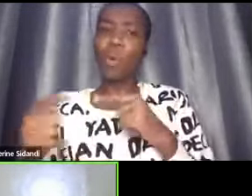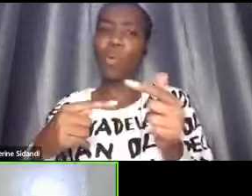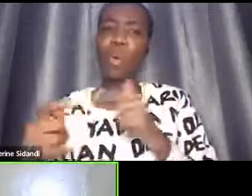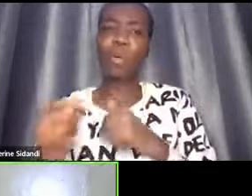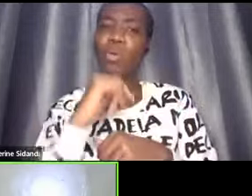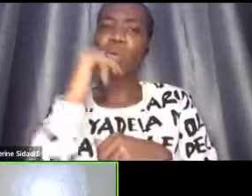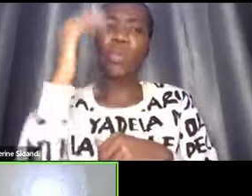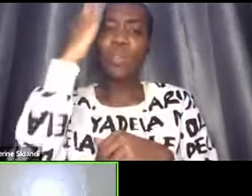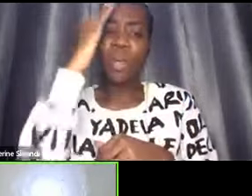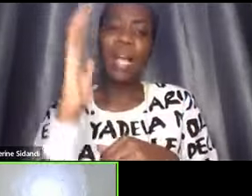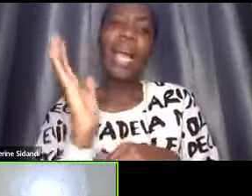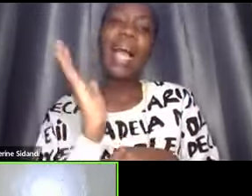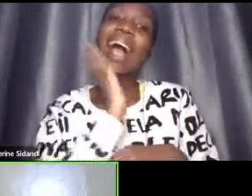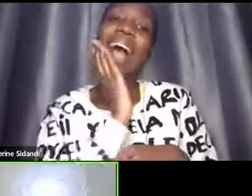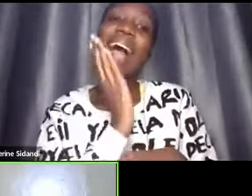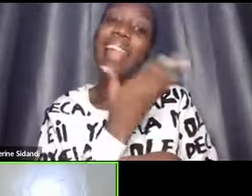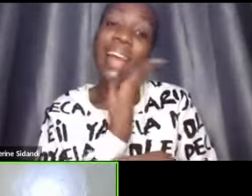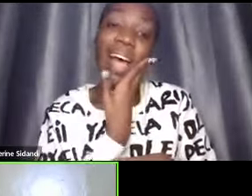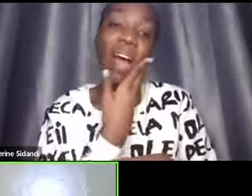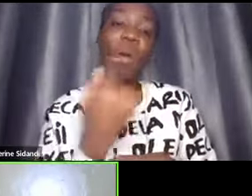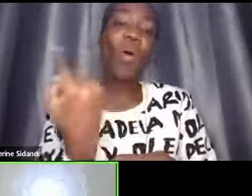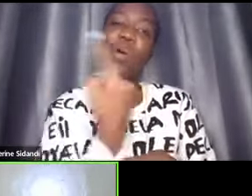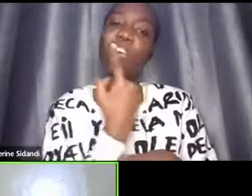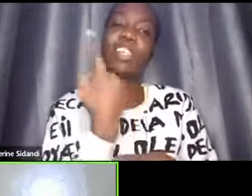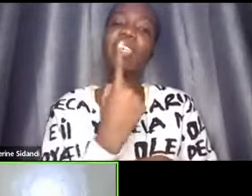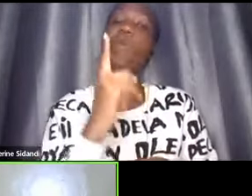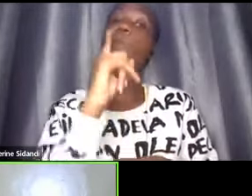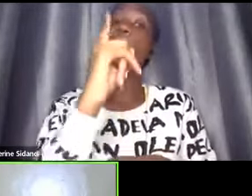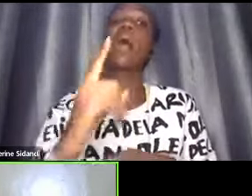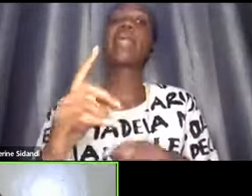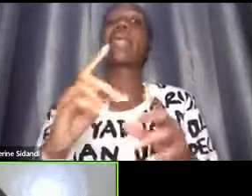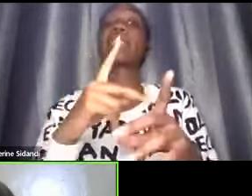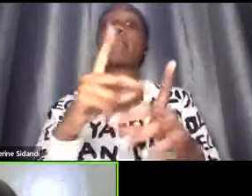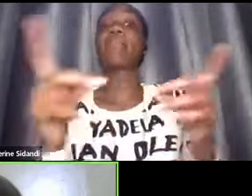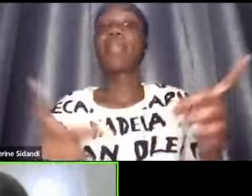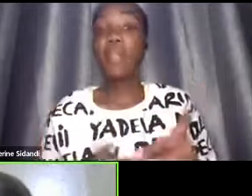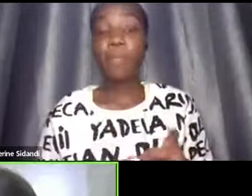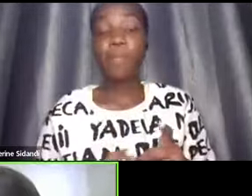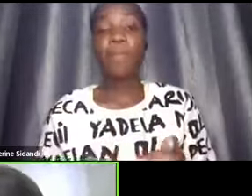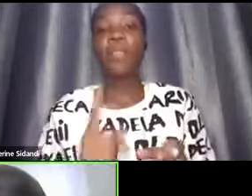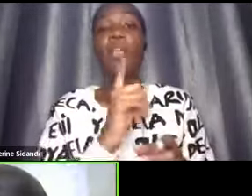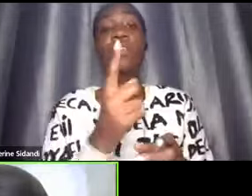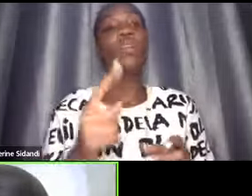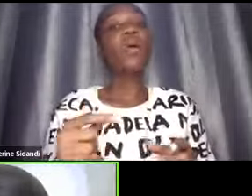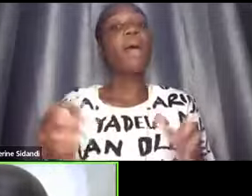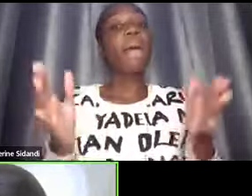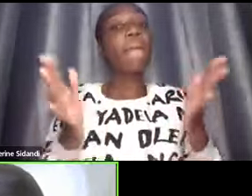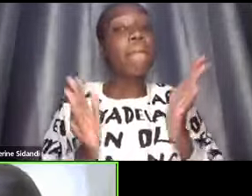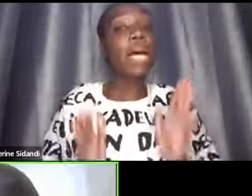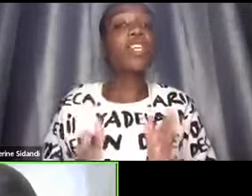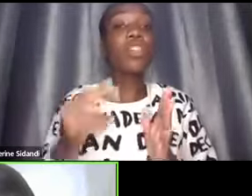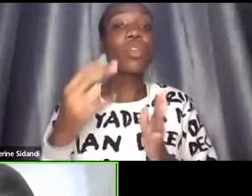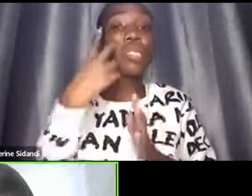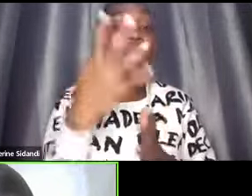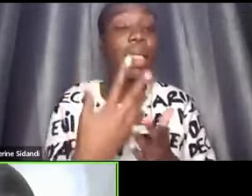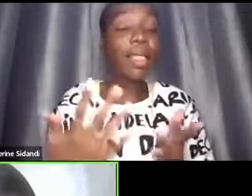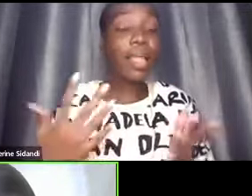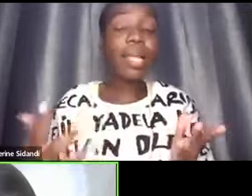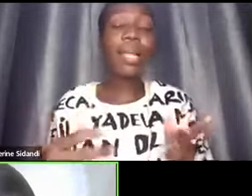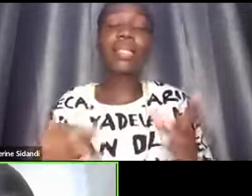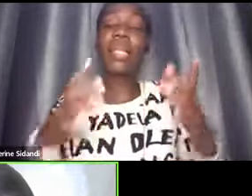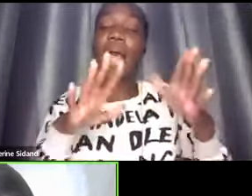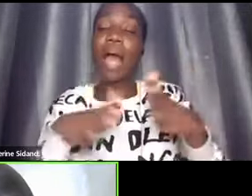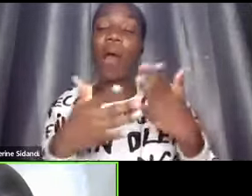only appears on their side of the ball. And they think the other person, because they don't see things the way they do, they are stupid or